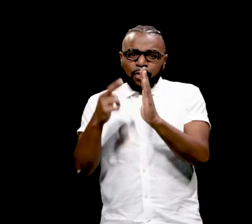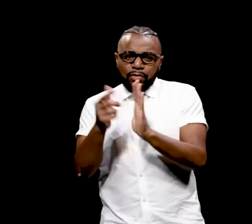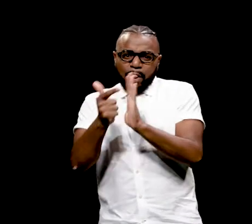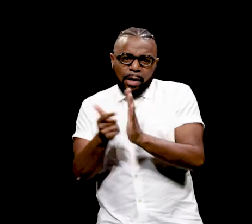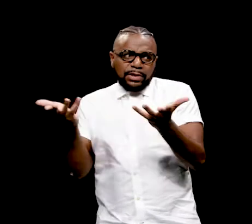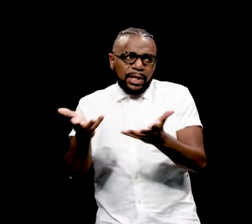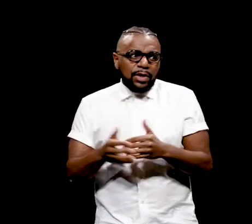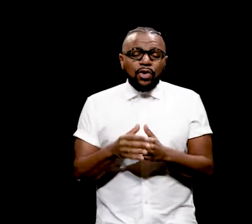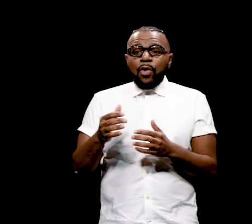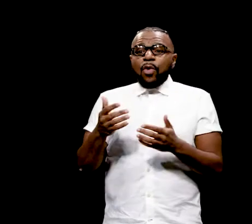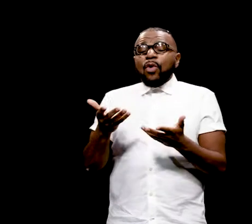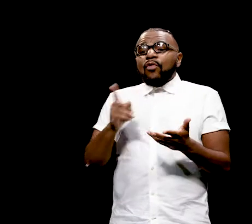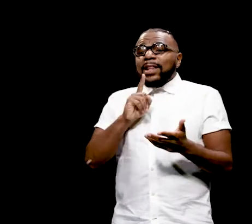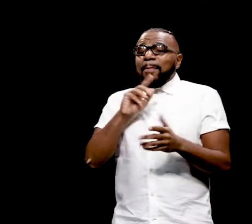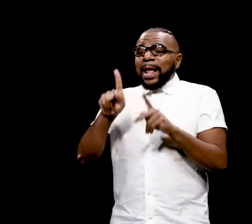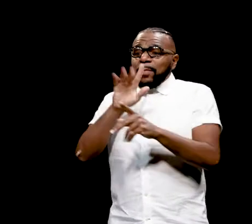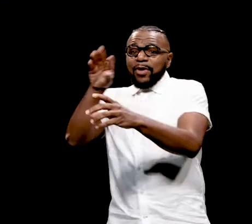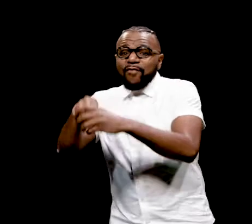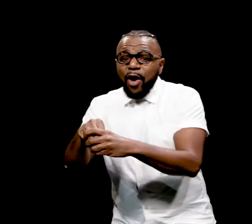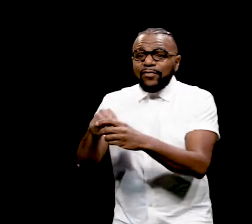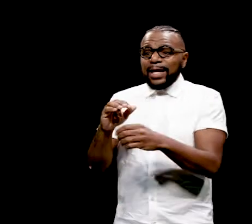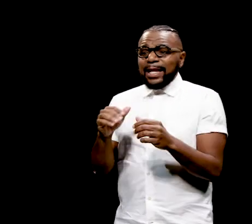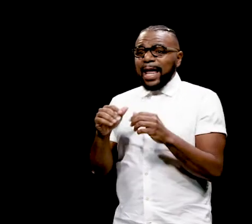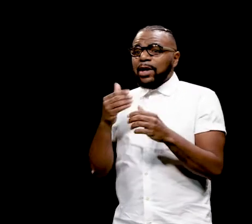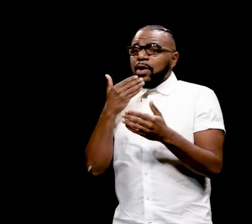disinherited from the benefits of healthy environments and climate